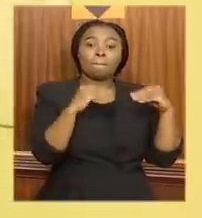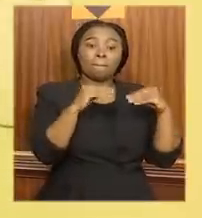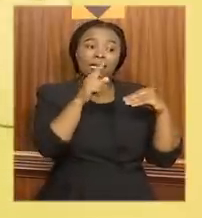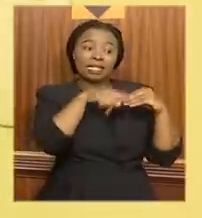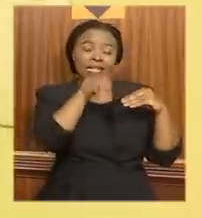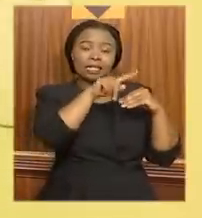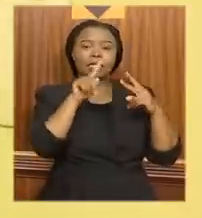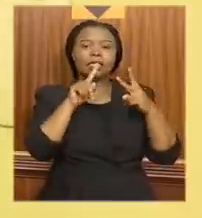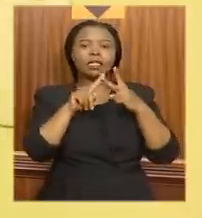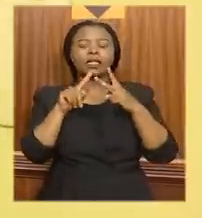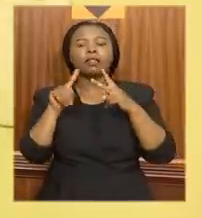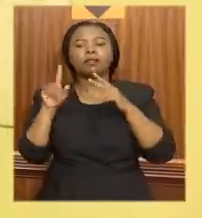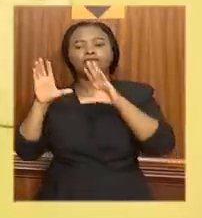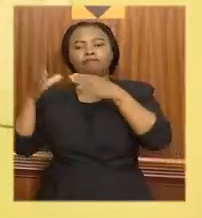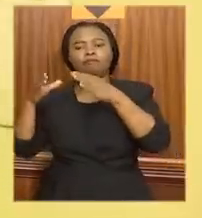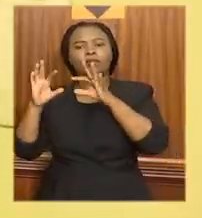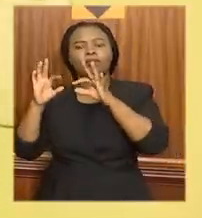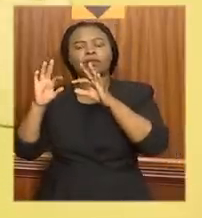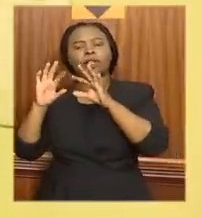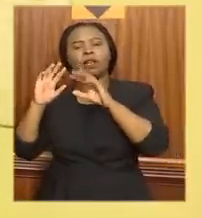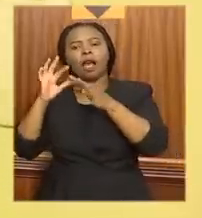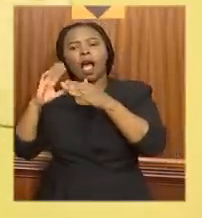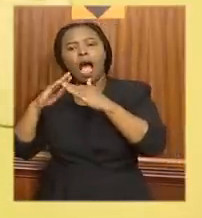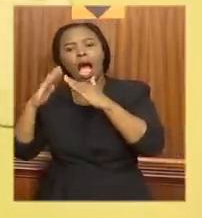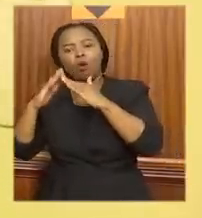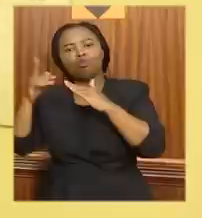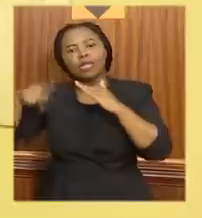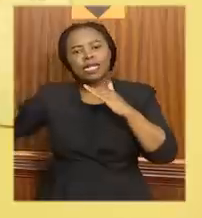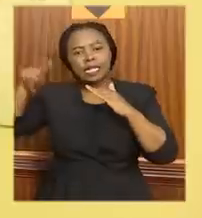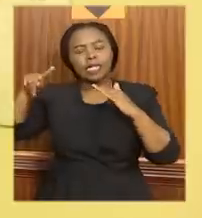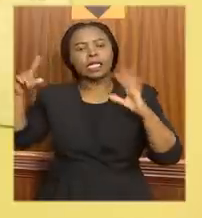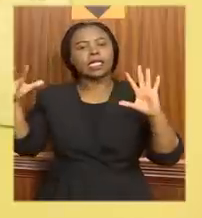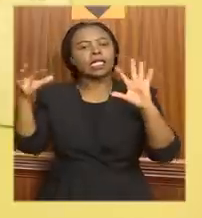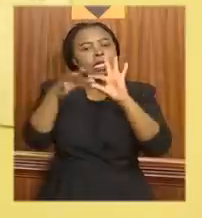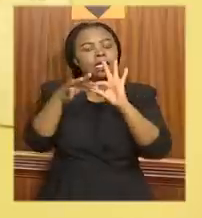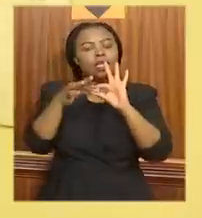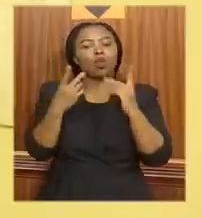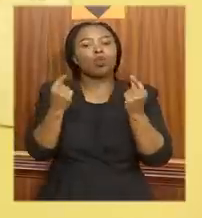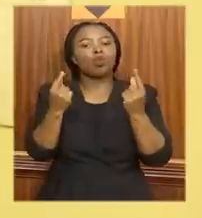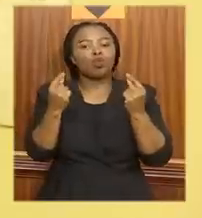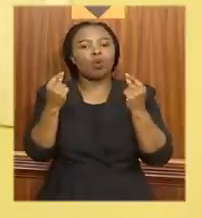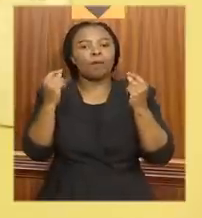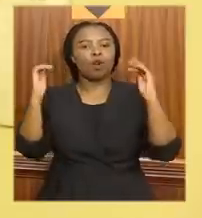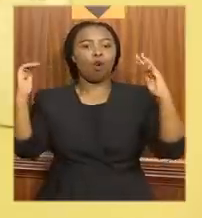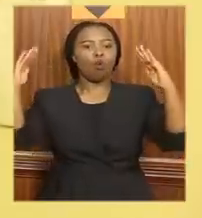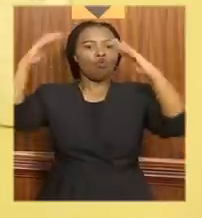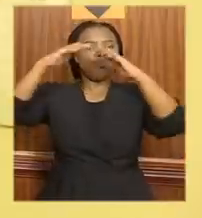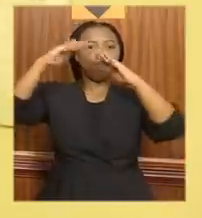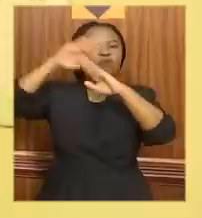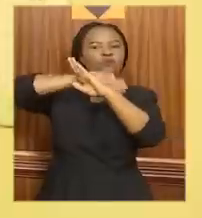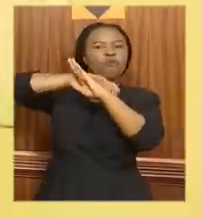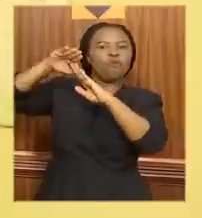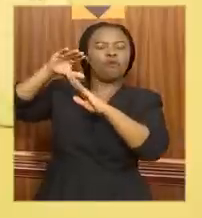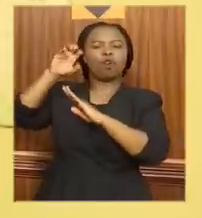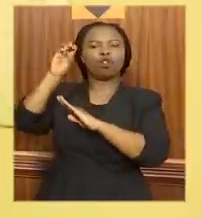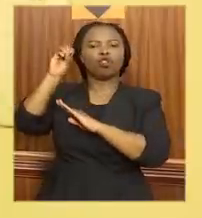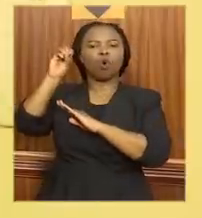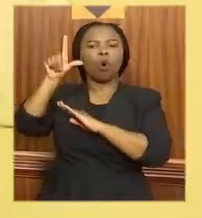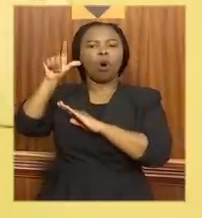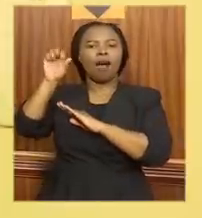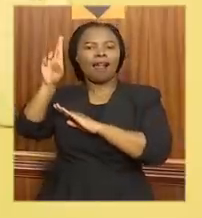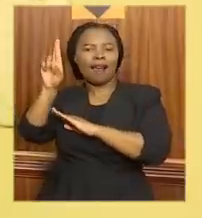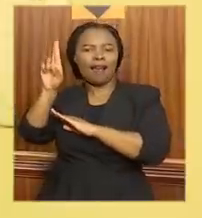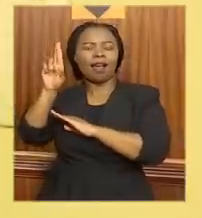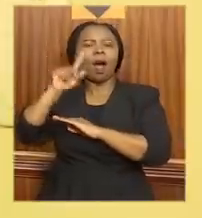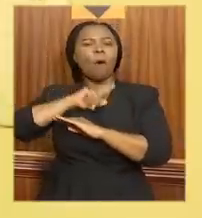households to invest in rooftop solar installation. South Africa has great abundance